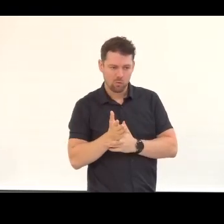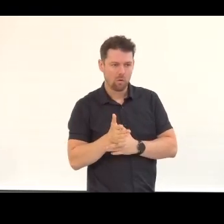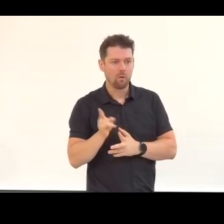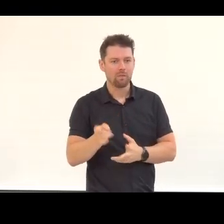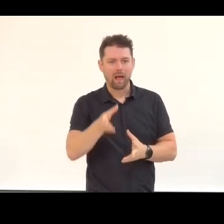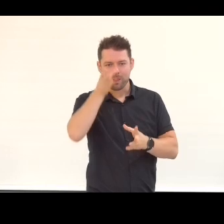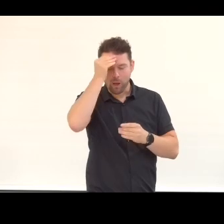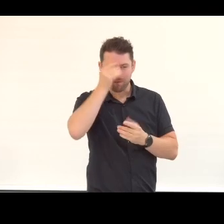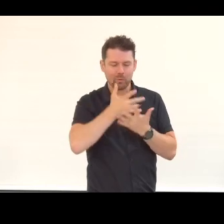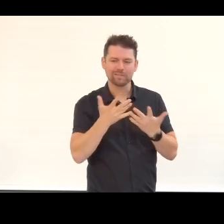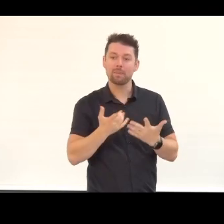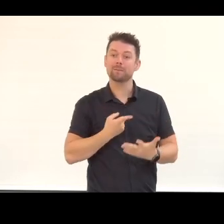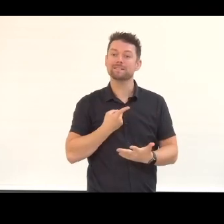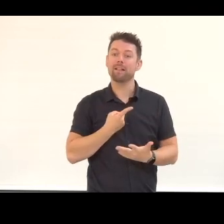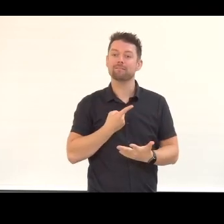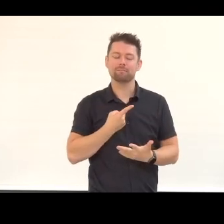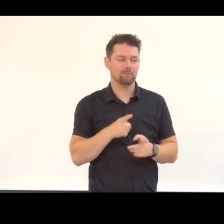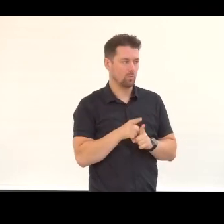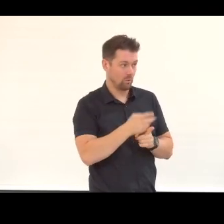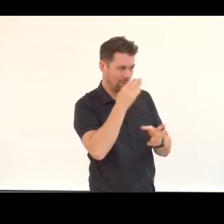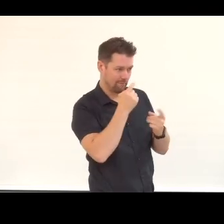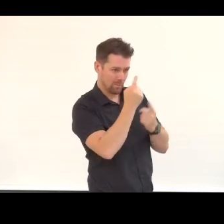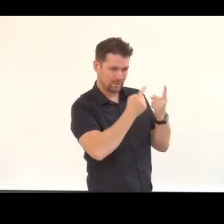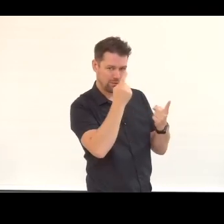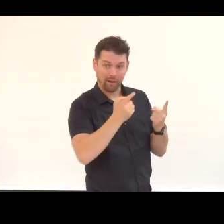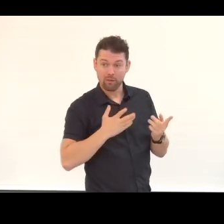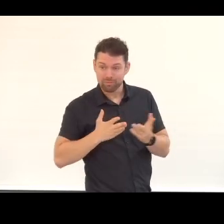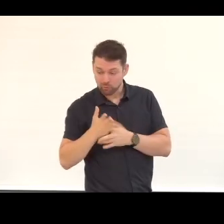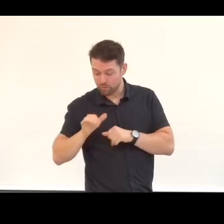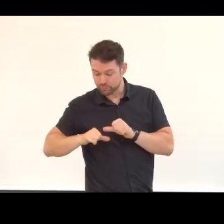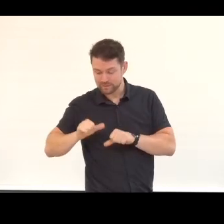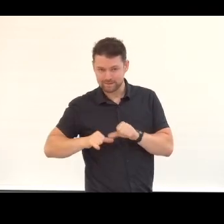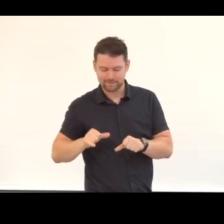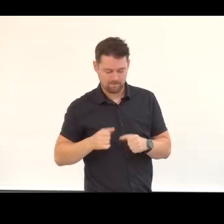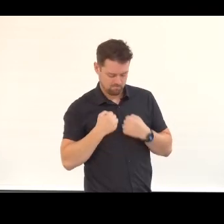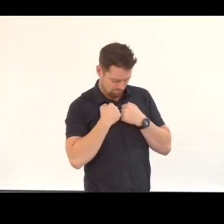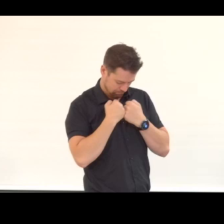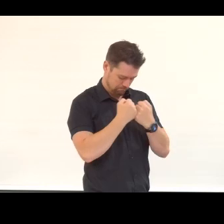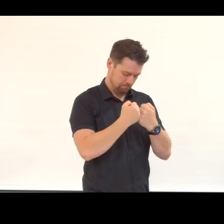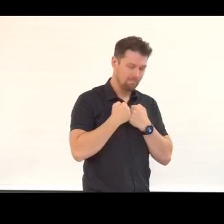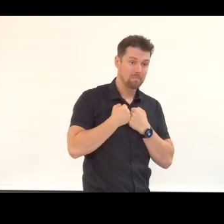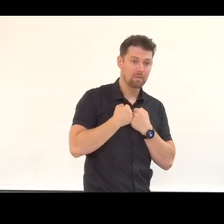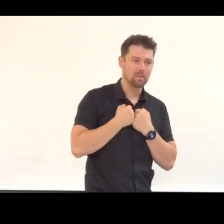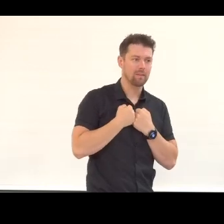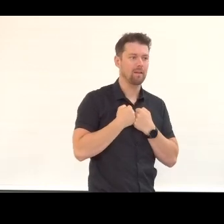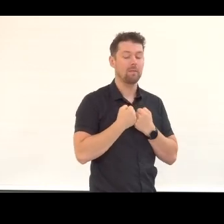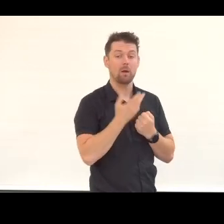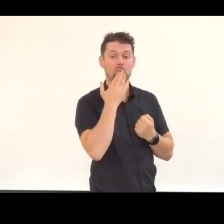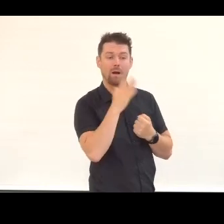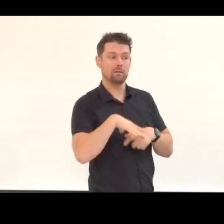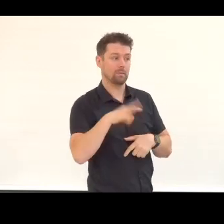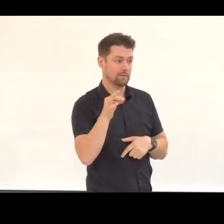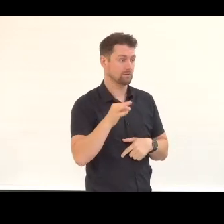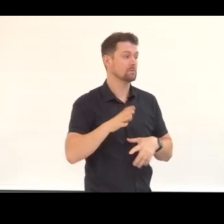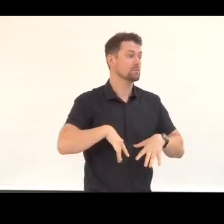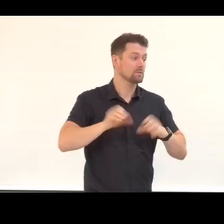lot about themselves and each other just going through the selection process. And then once they're selected, they start with basic training, which goes